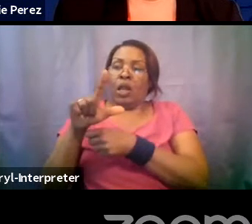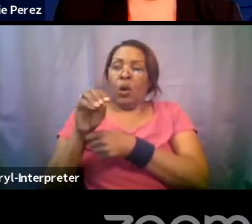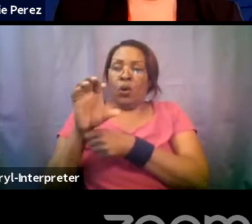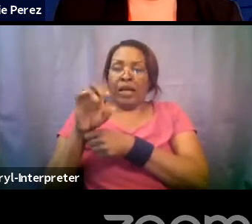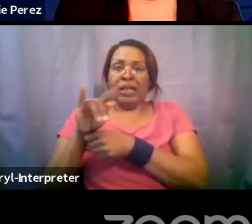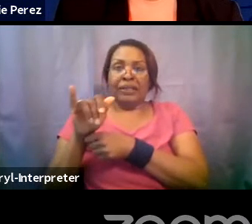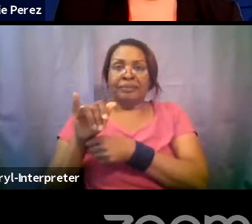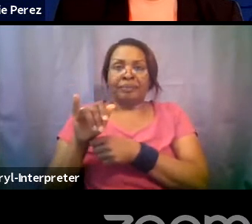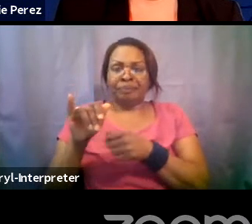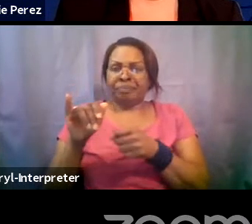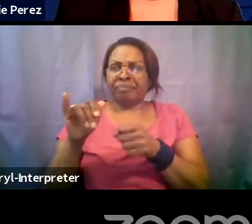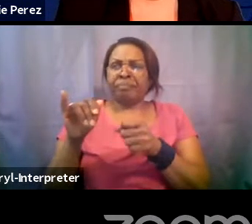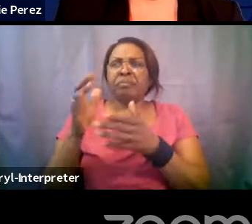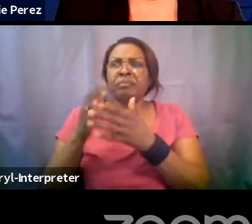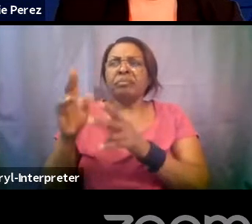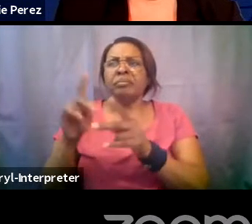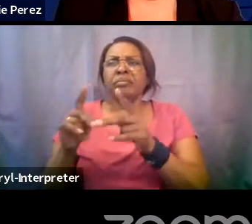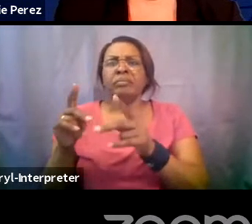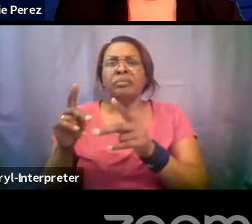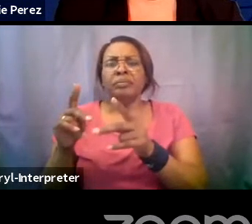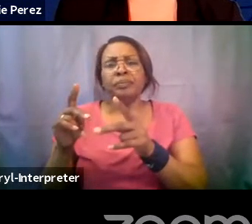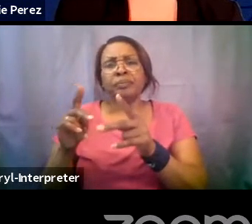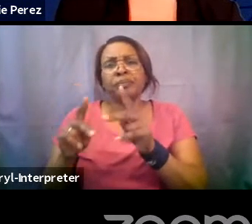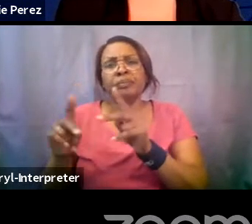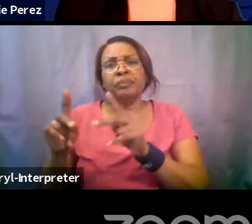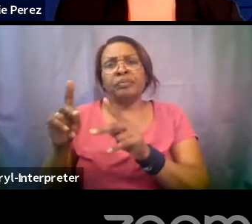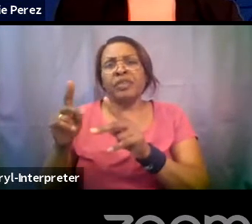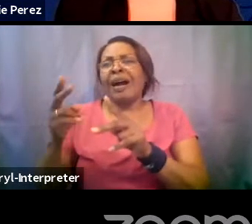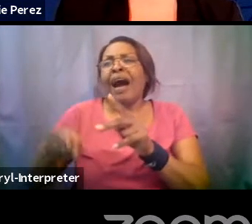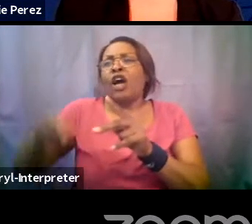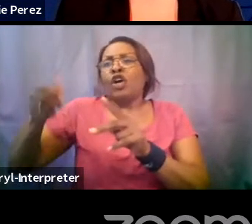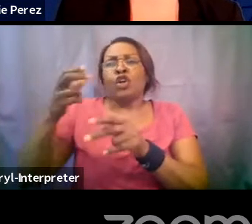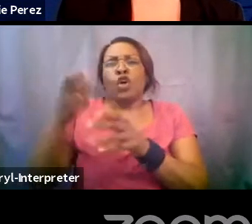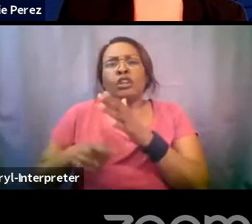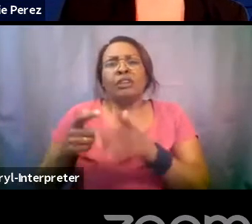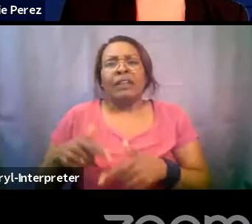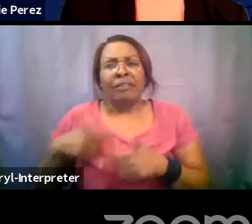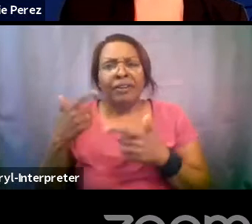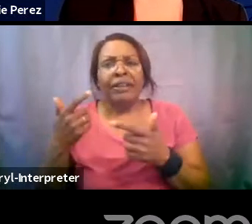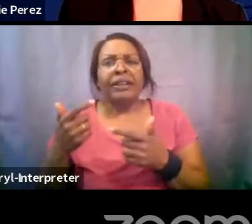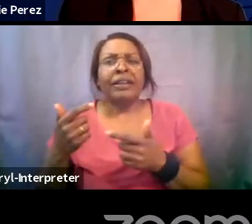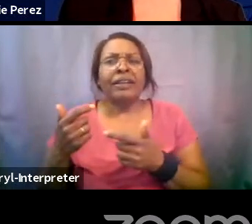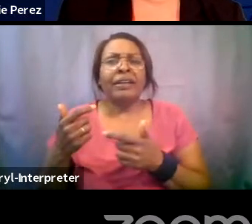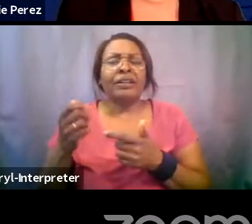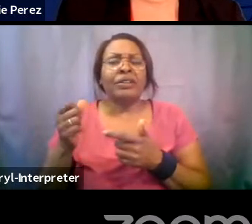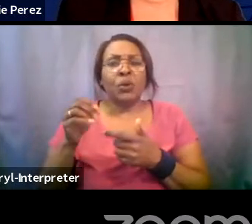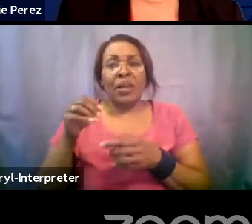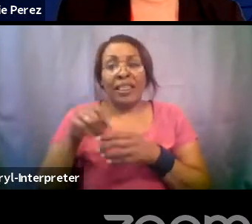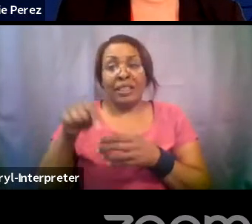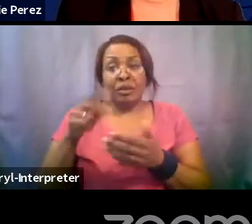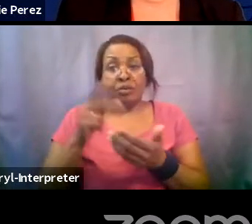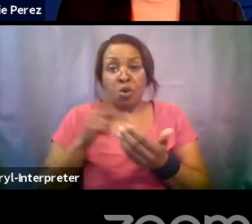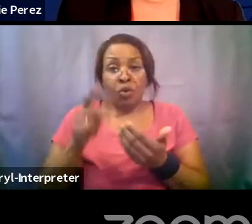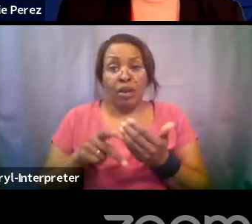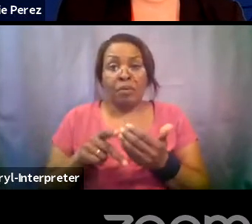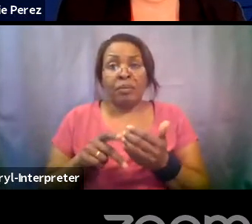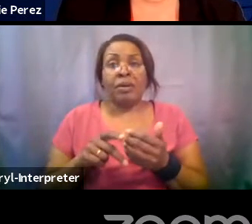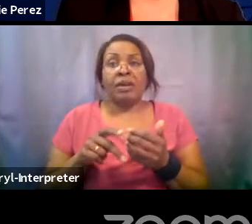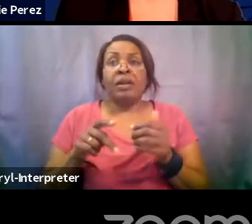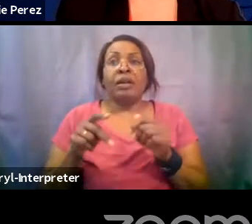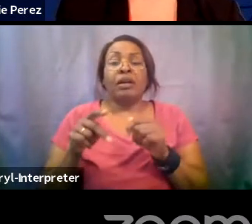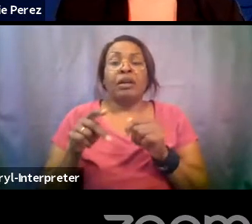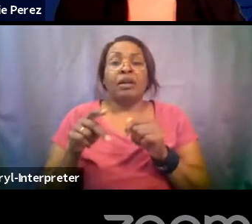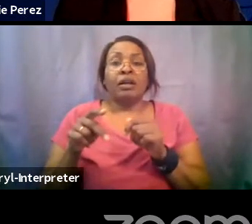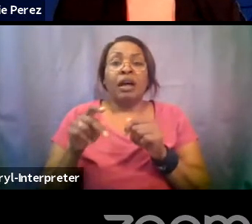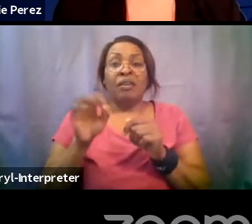for places that are more tend to be more higher cost of living. So in this program of the 10 facilities,